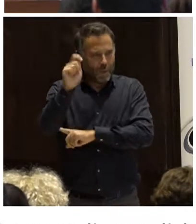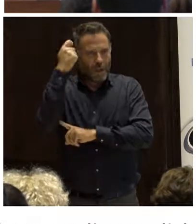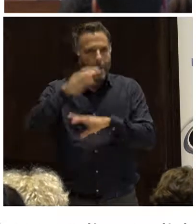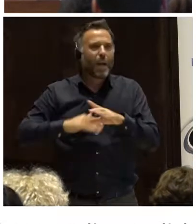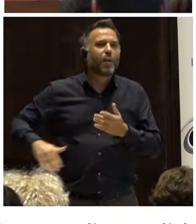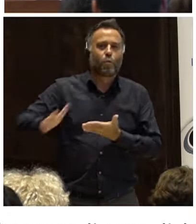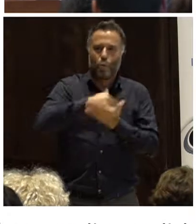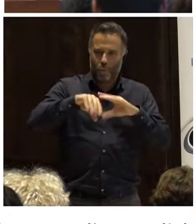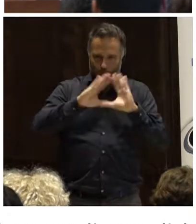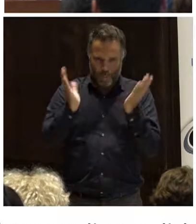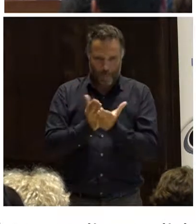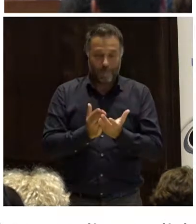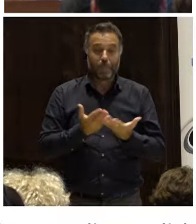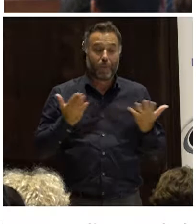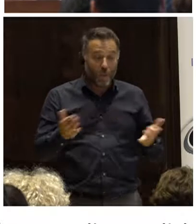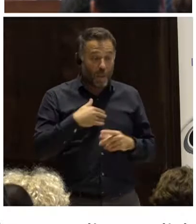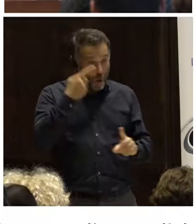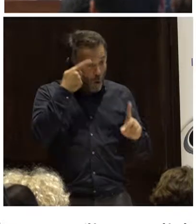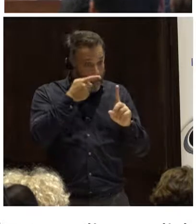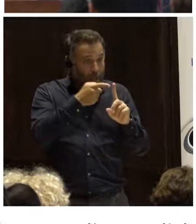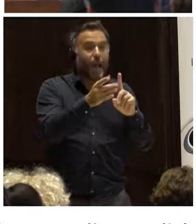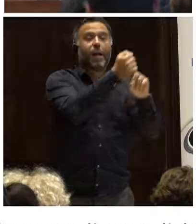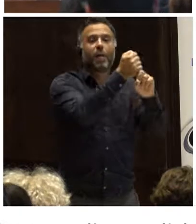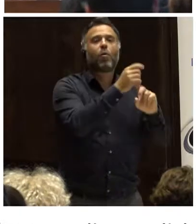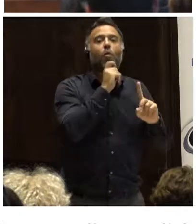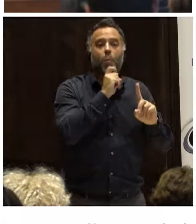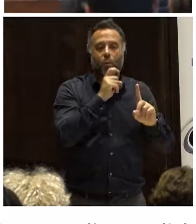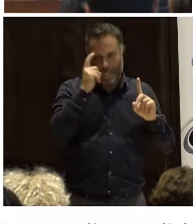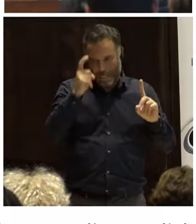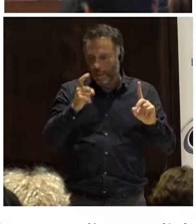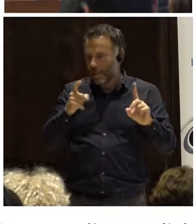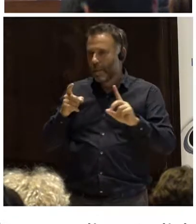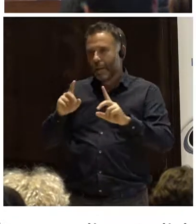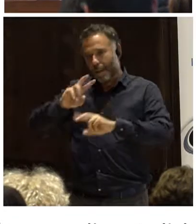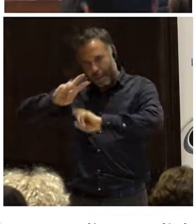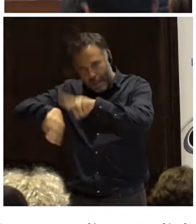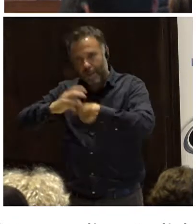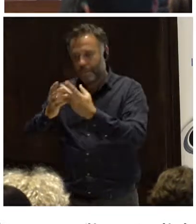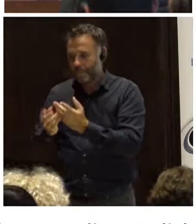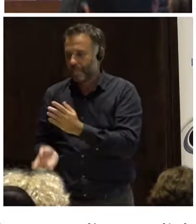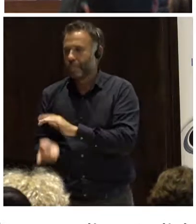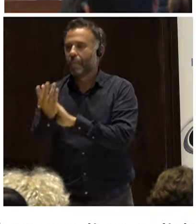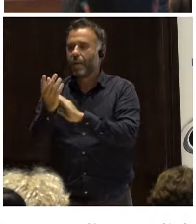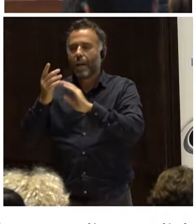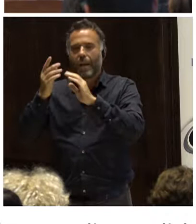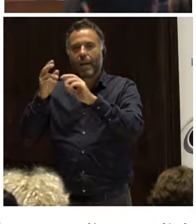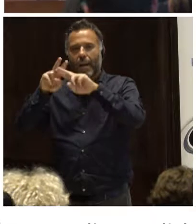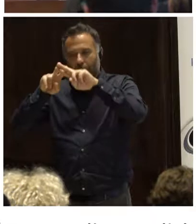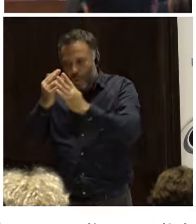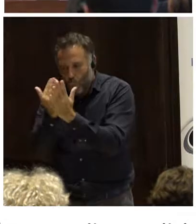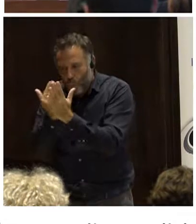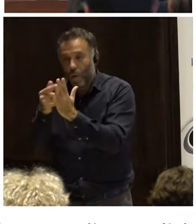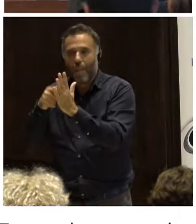have tried to revitalize the field of study of play and also the field